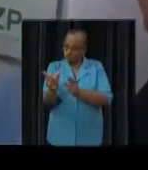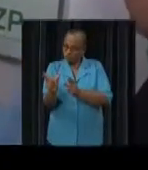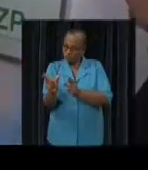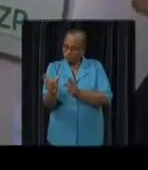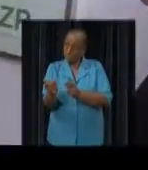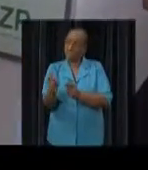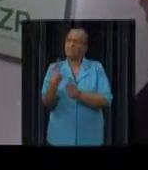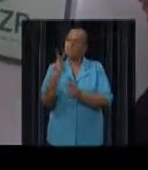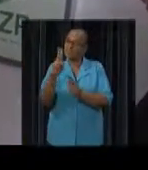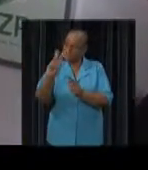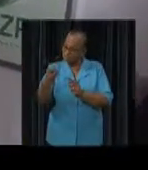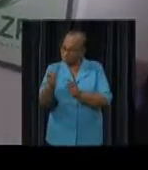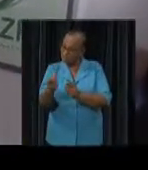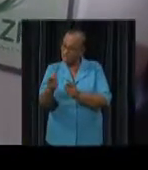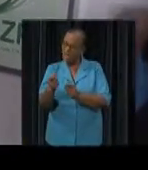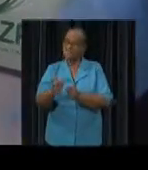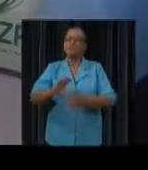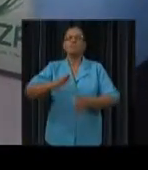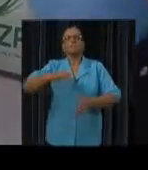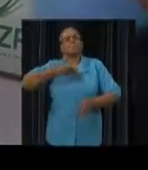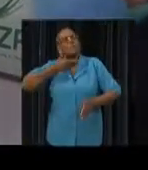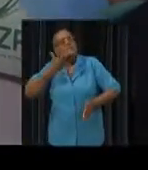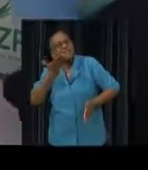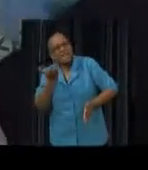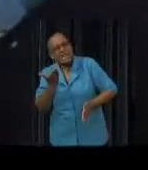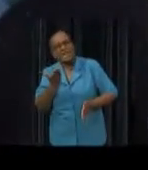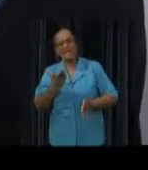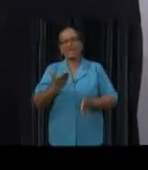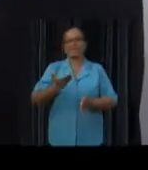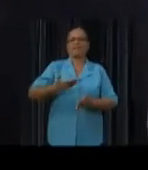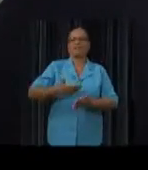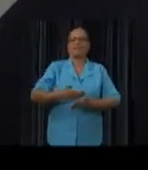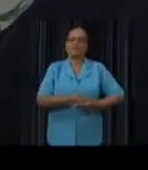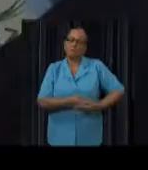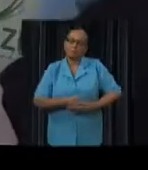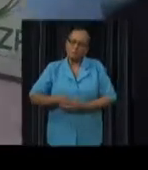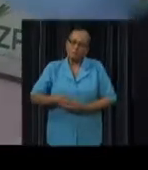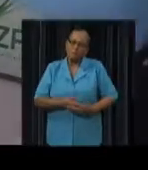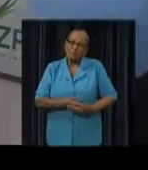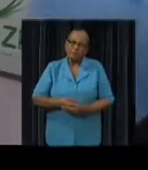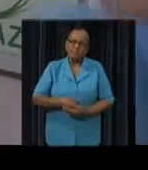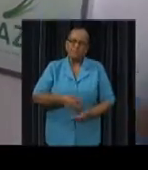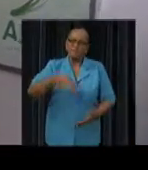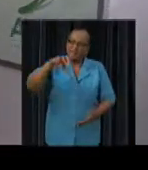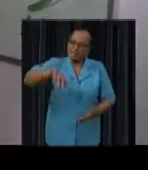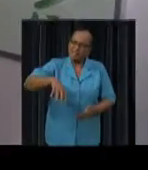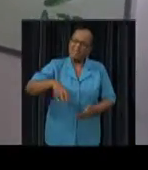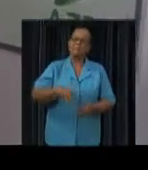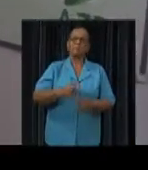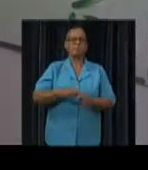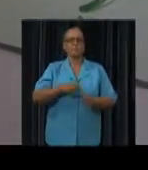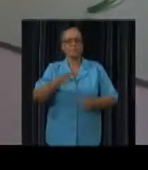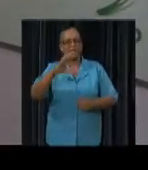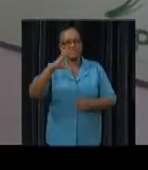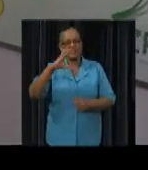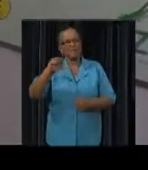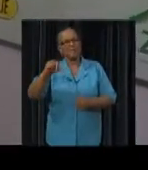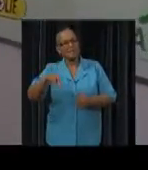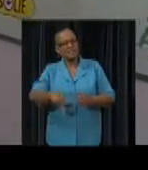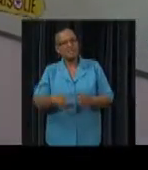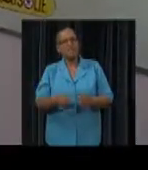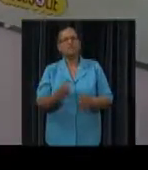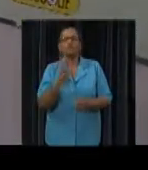came in with phase two, the construction of a new modern neonatal intensive care